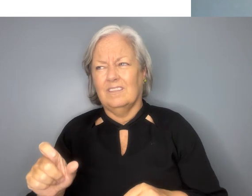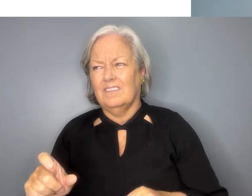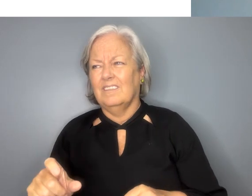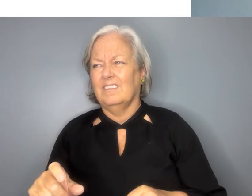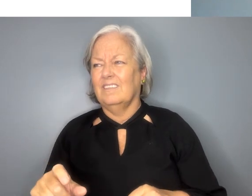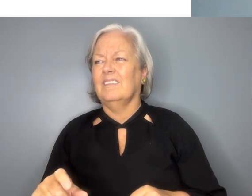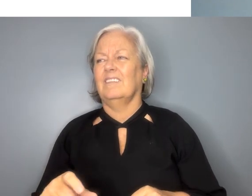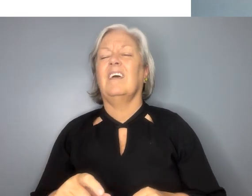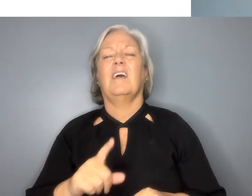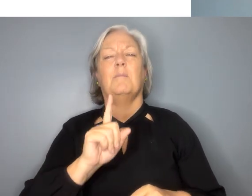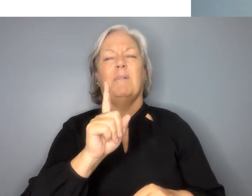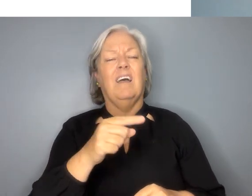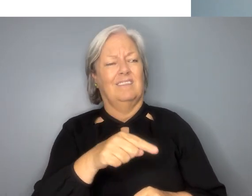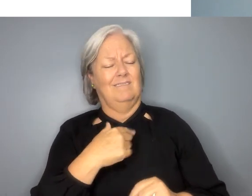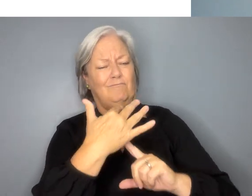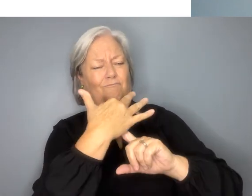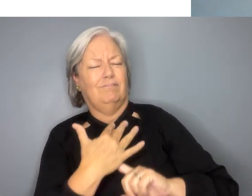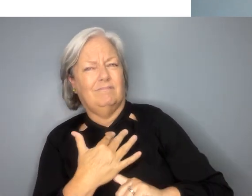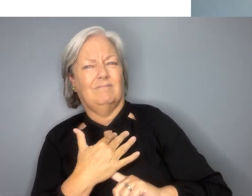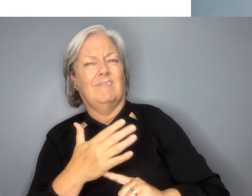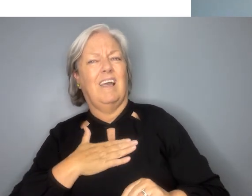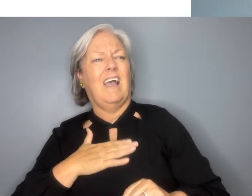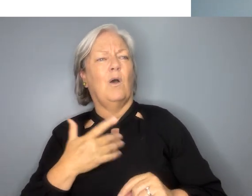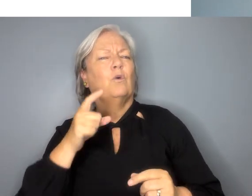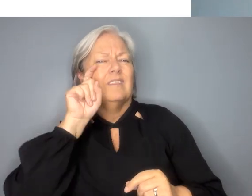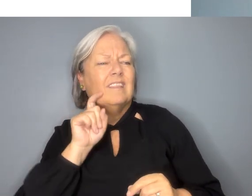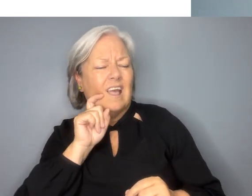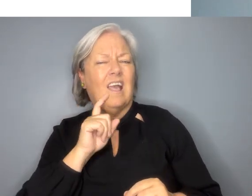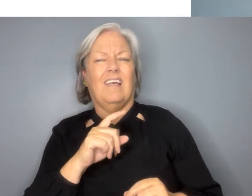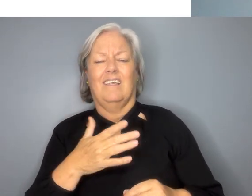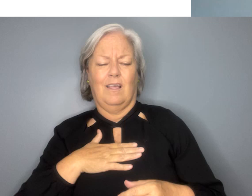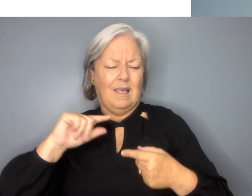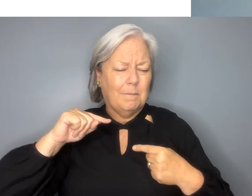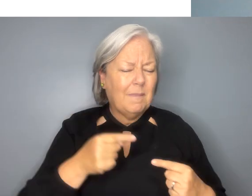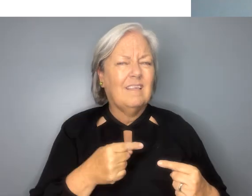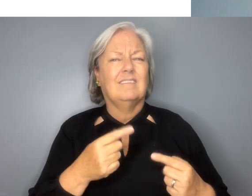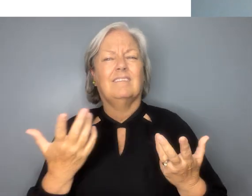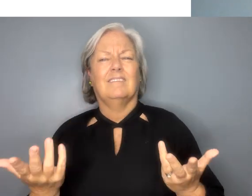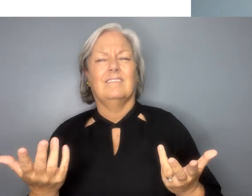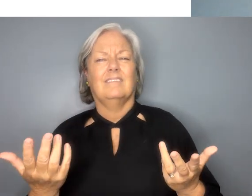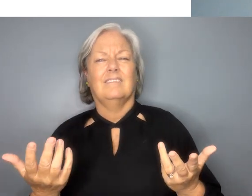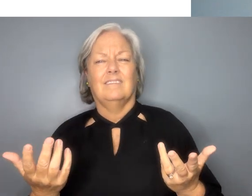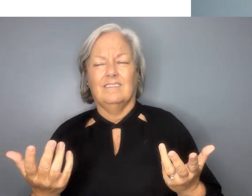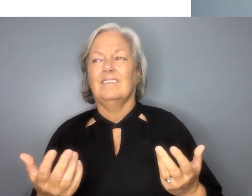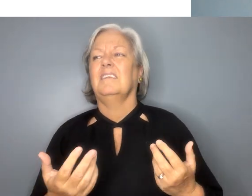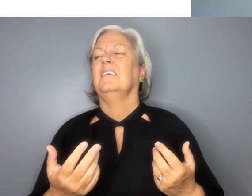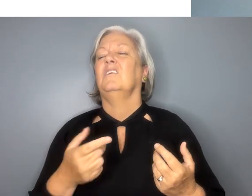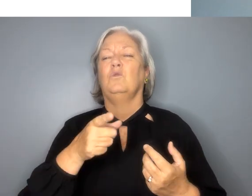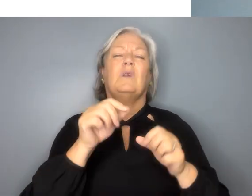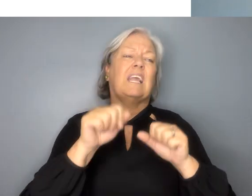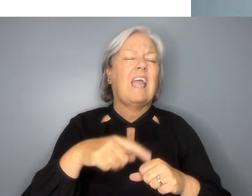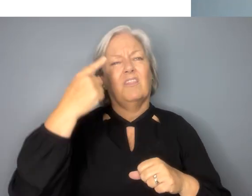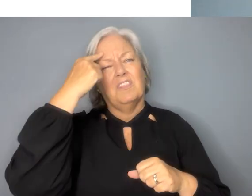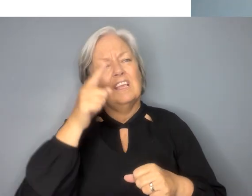that sexuality is often the source of our deepest oppression. It's often the source of our deepest pain, and it is often easier for us to talk about